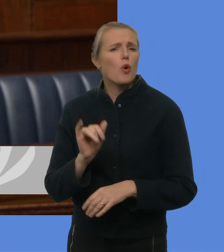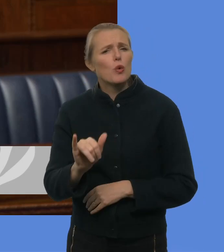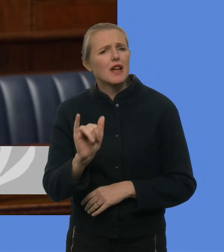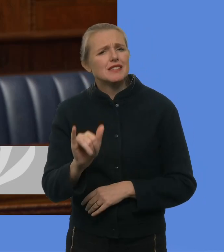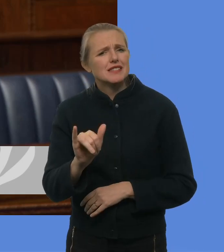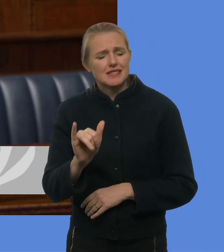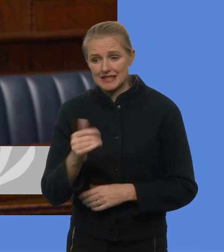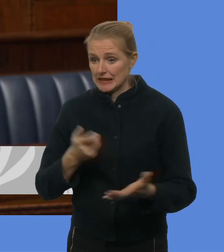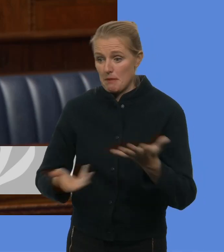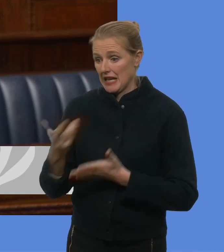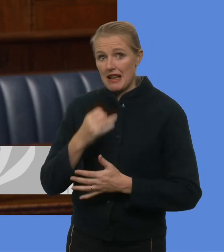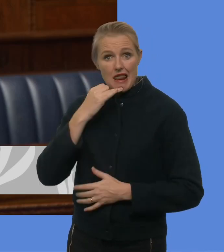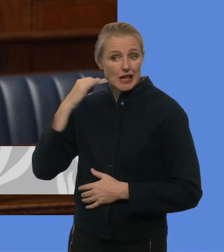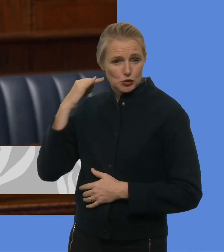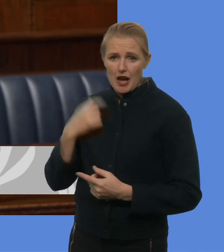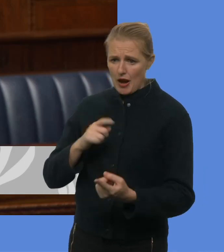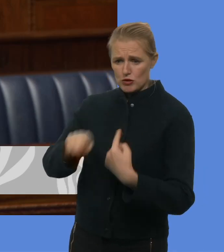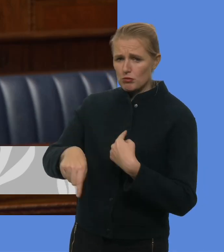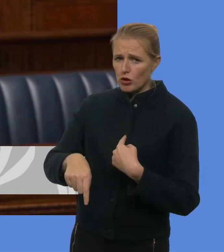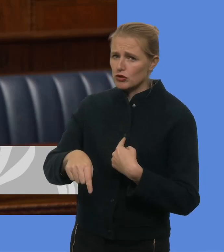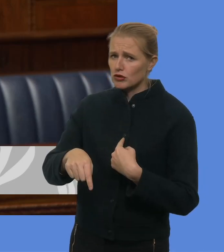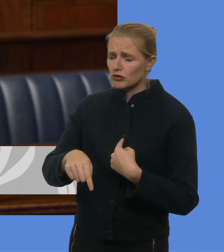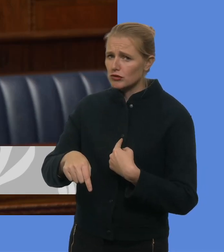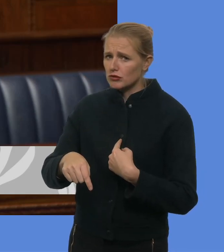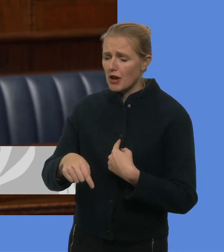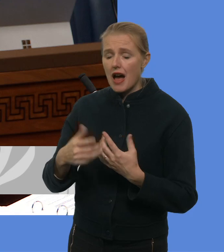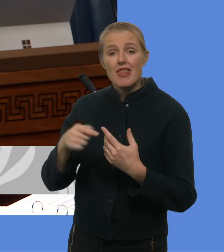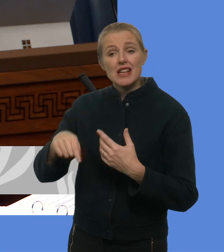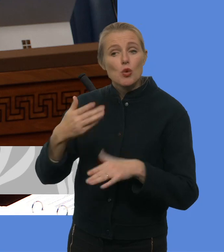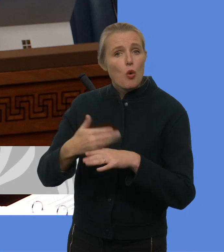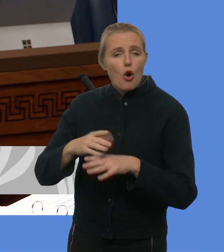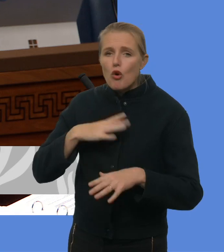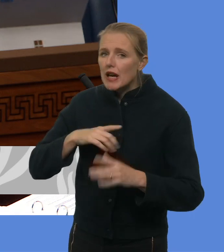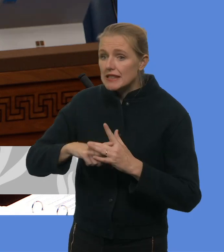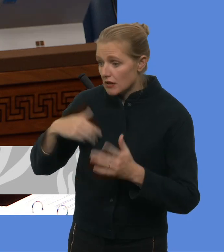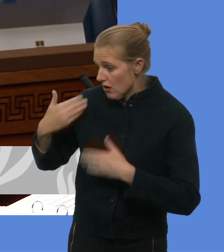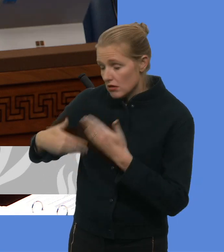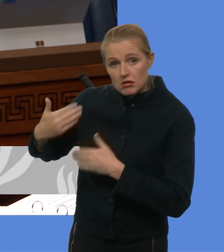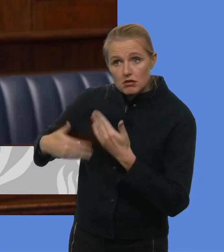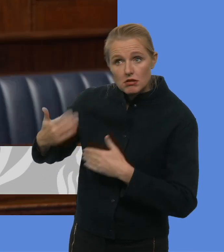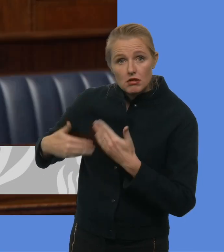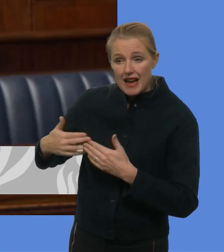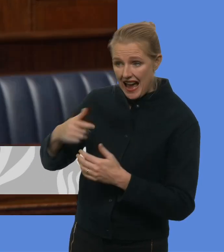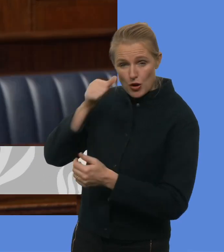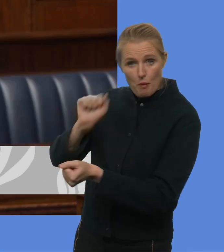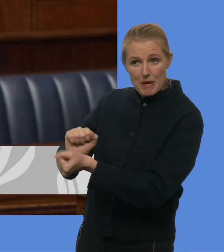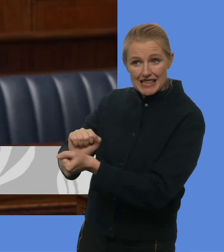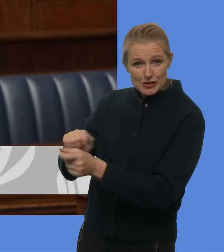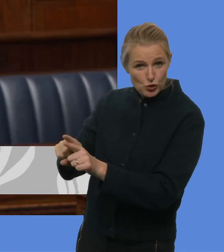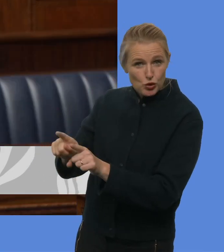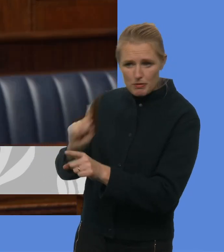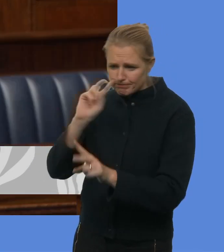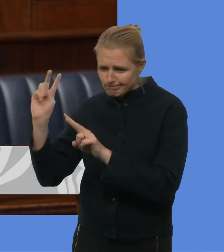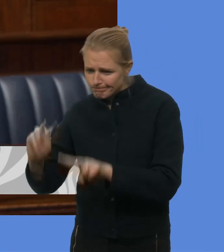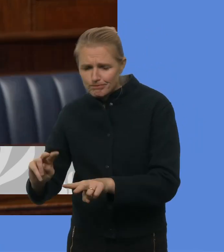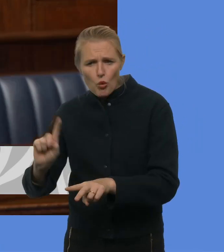outlined during that debate, my response to that debate, a significant amount of this work had already commenced. And I know that the PSNI, for example, had also been looking at